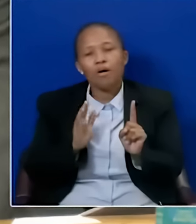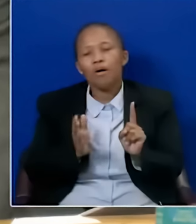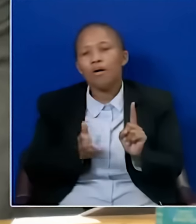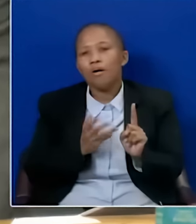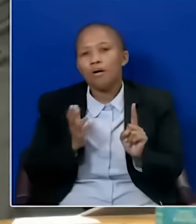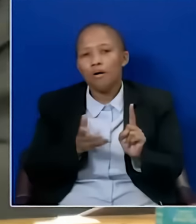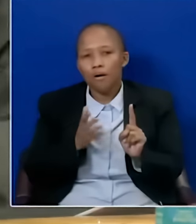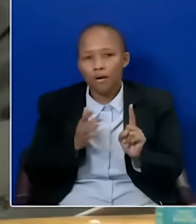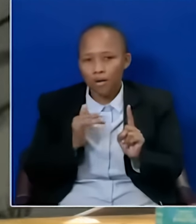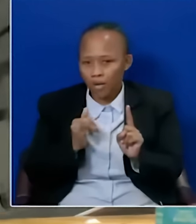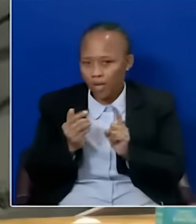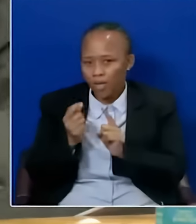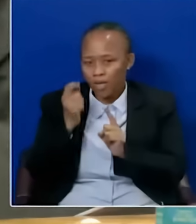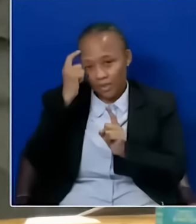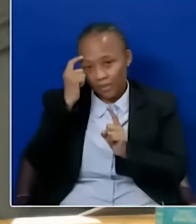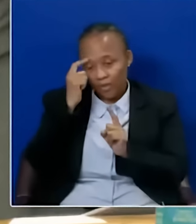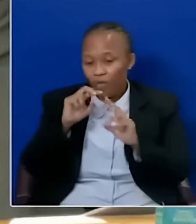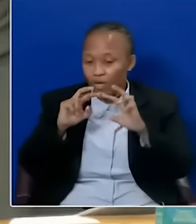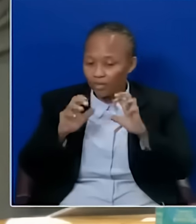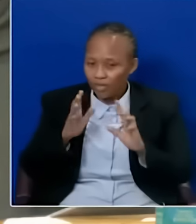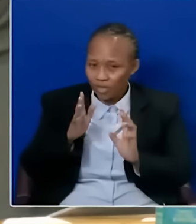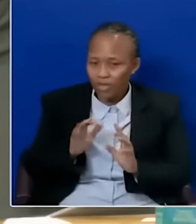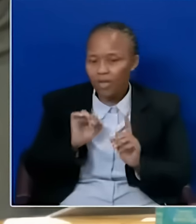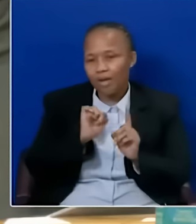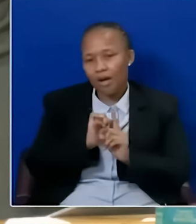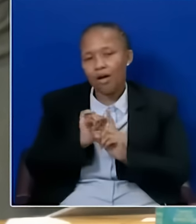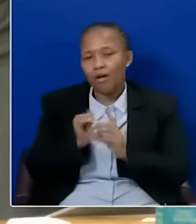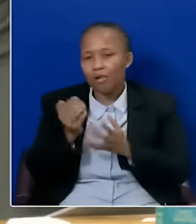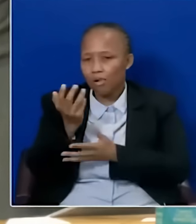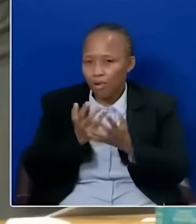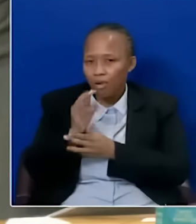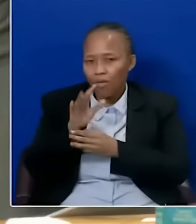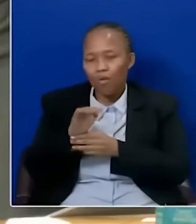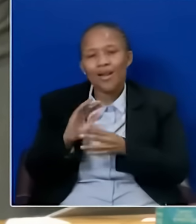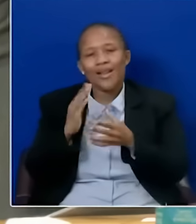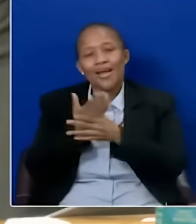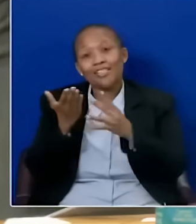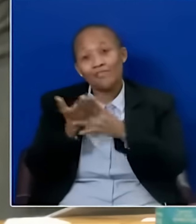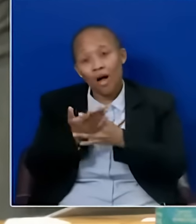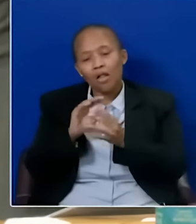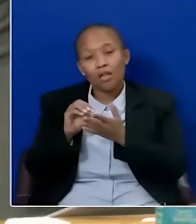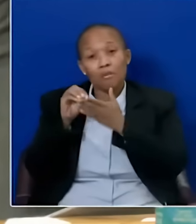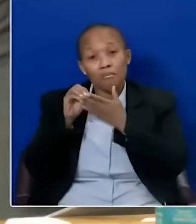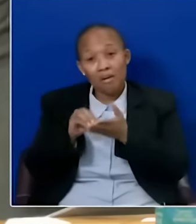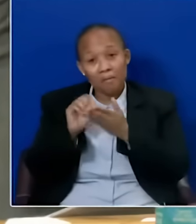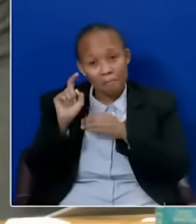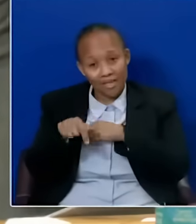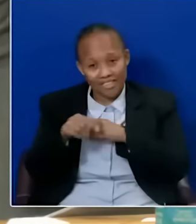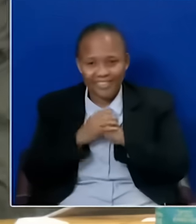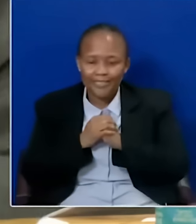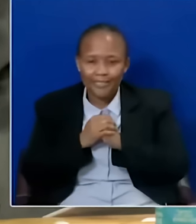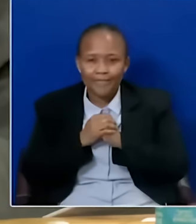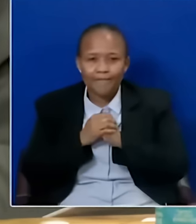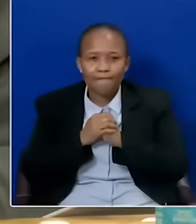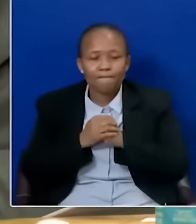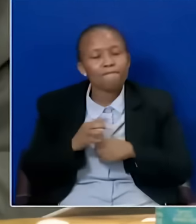examination, and for that purpose he has to bring in the case file as well. Can you authorize him tomorrow not only